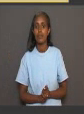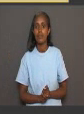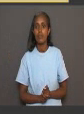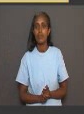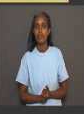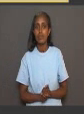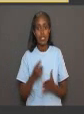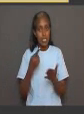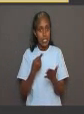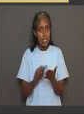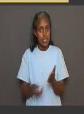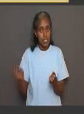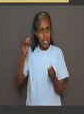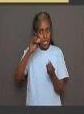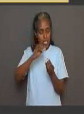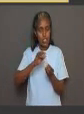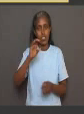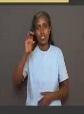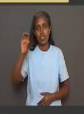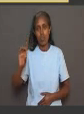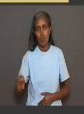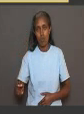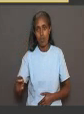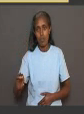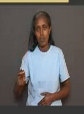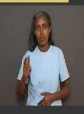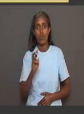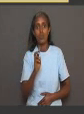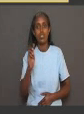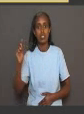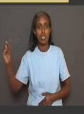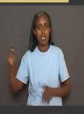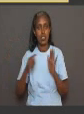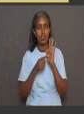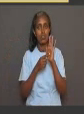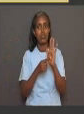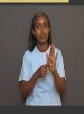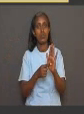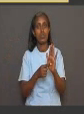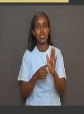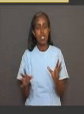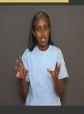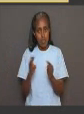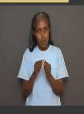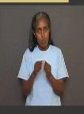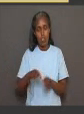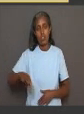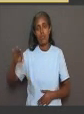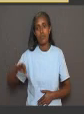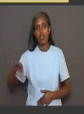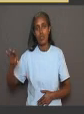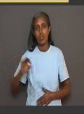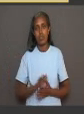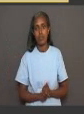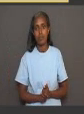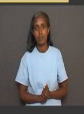There is an additional column on the right that shows the cumulative frequency.